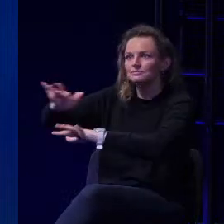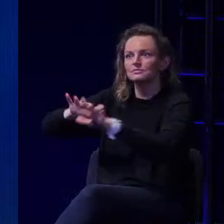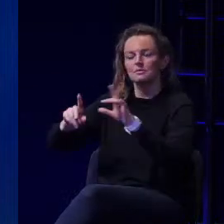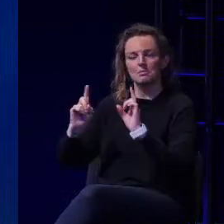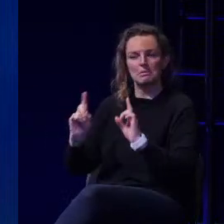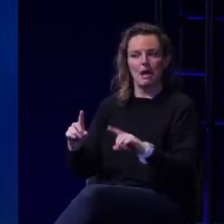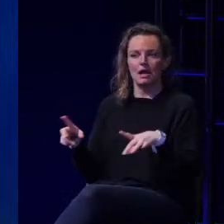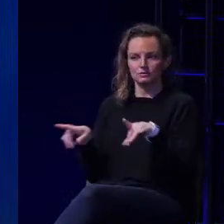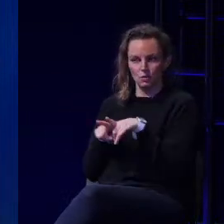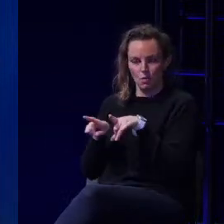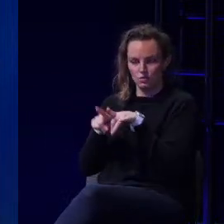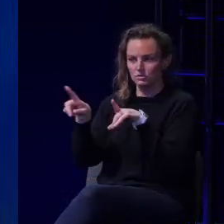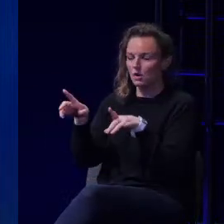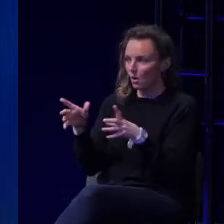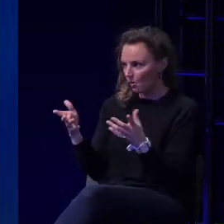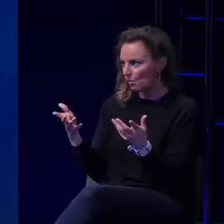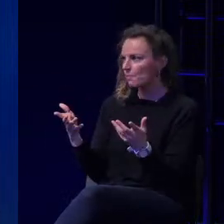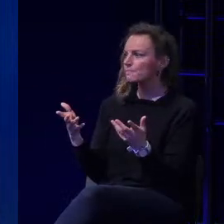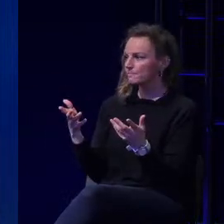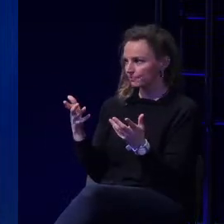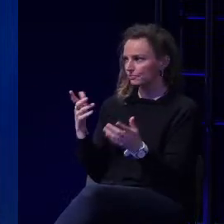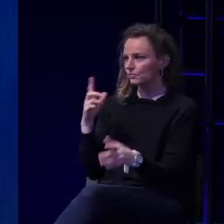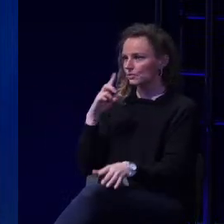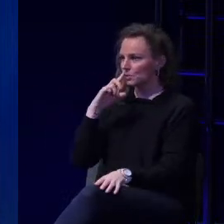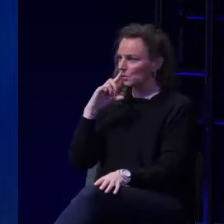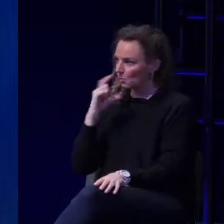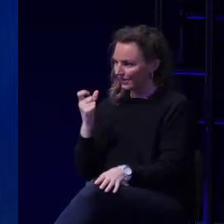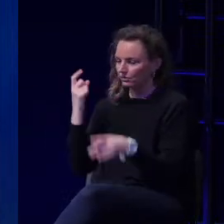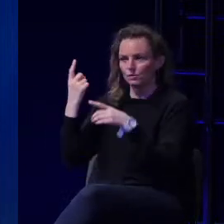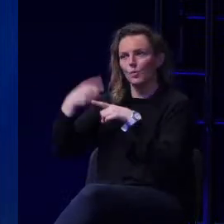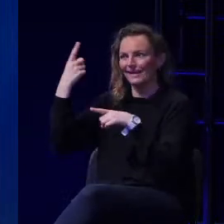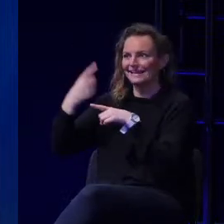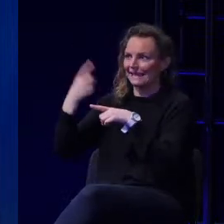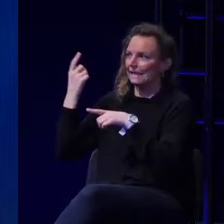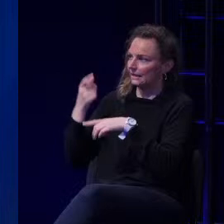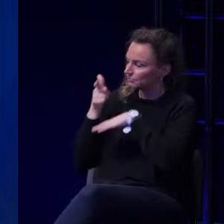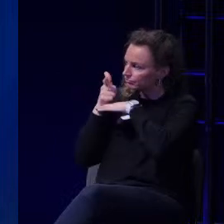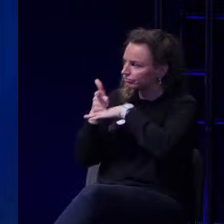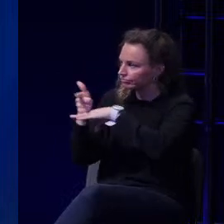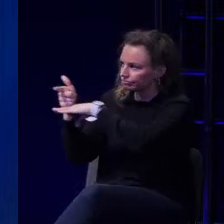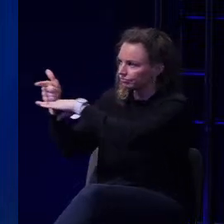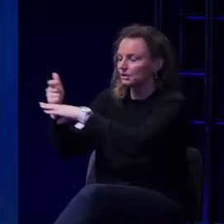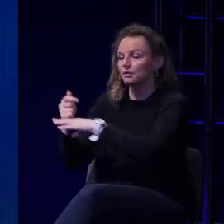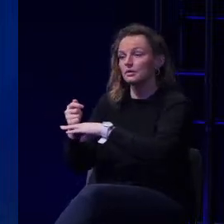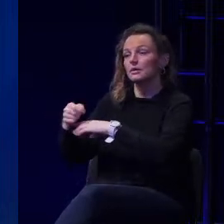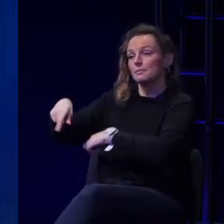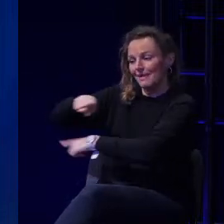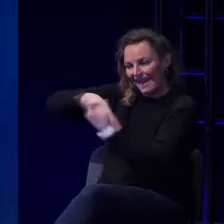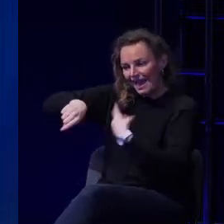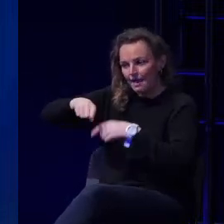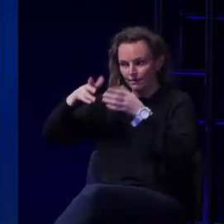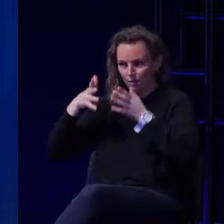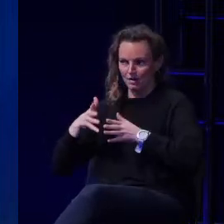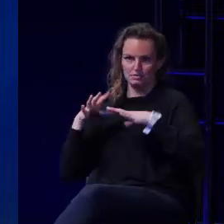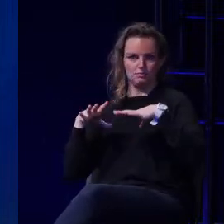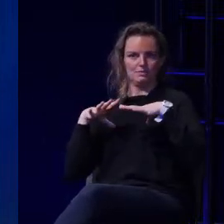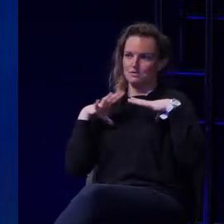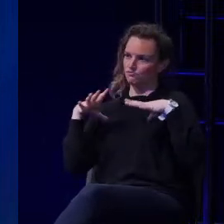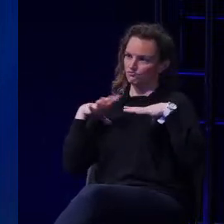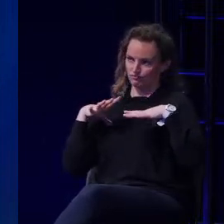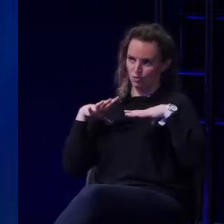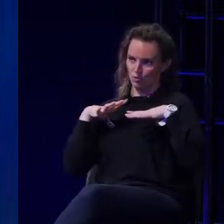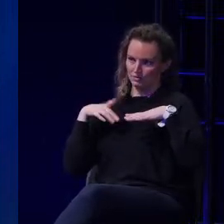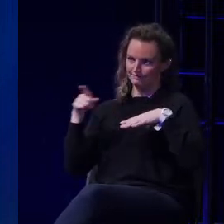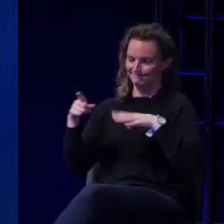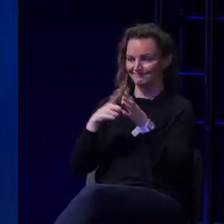but we could also, we could do it really quickly. But everybody had to be on board for an approach like that, right? So first of all,